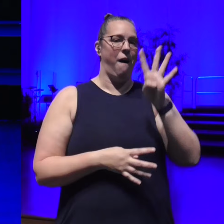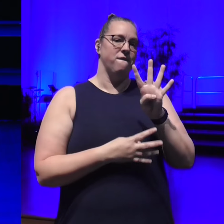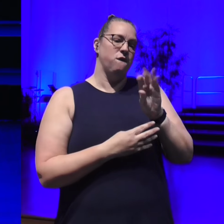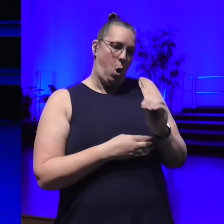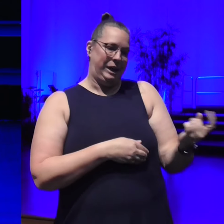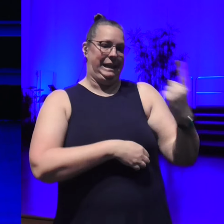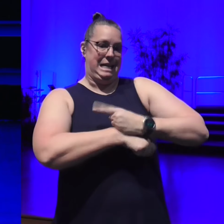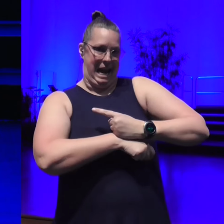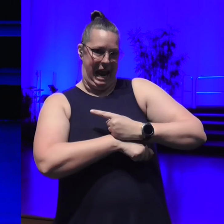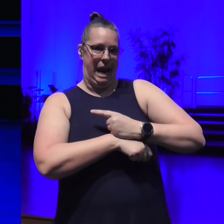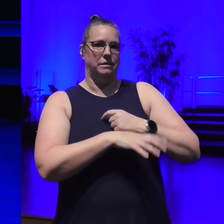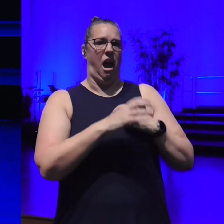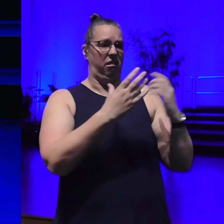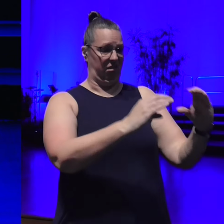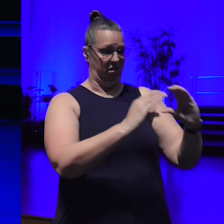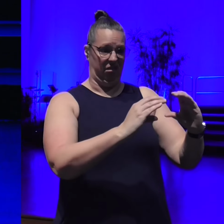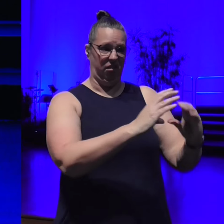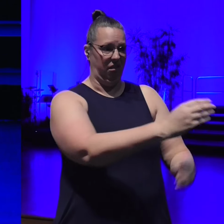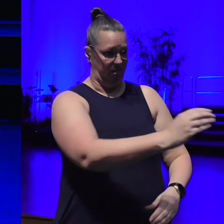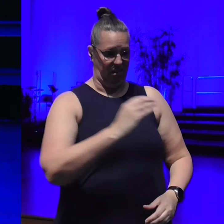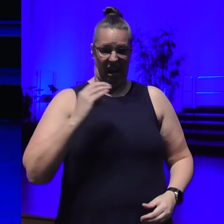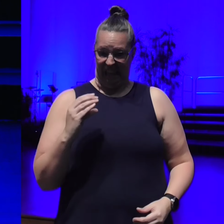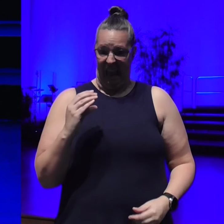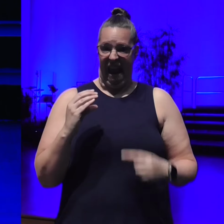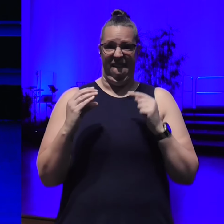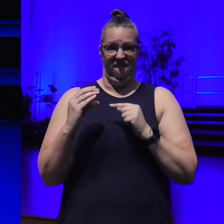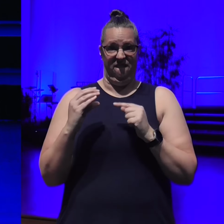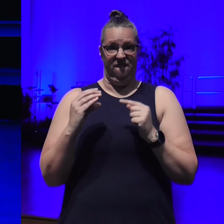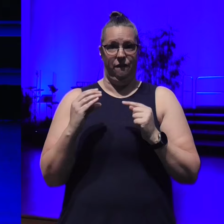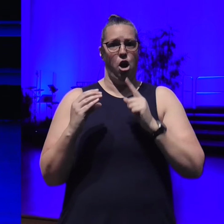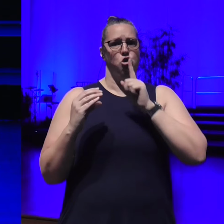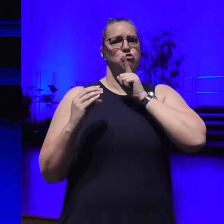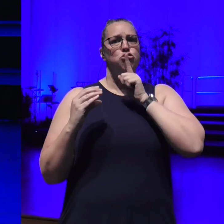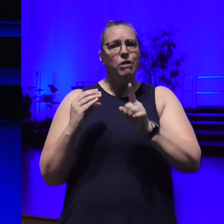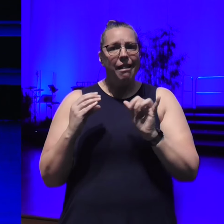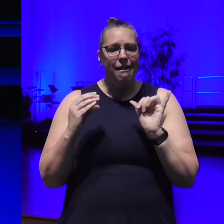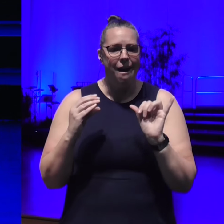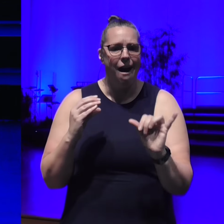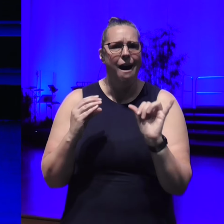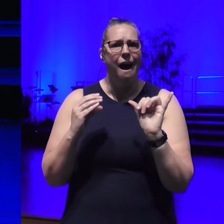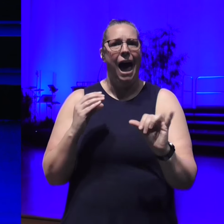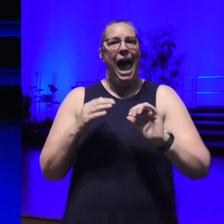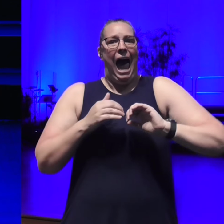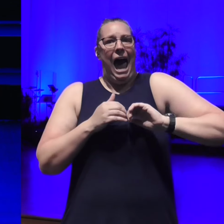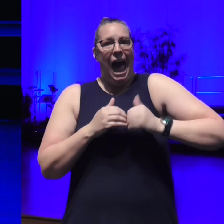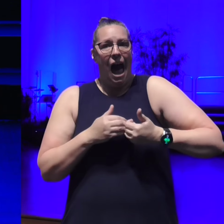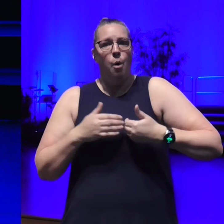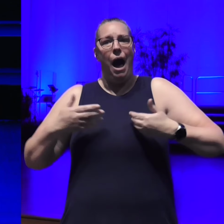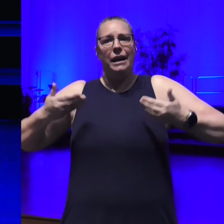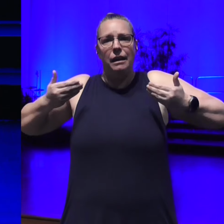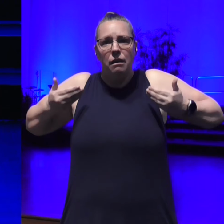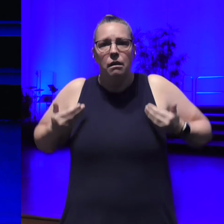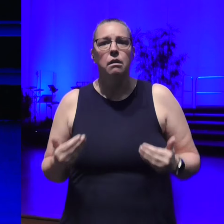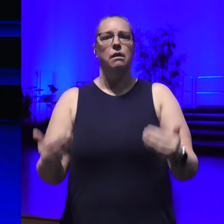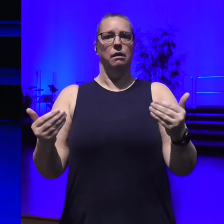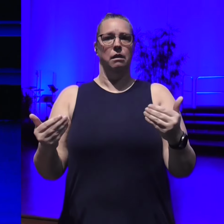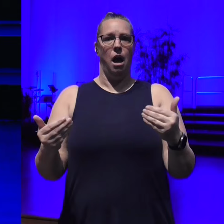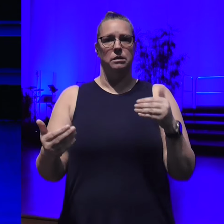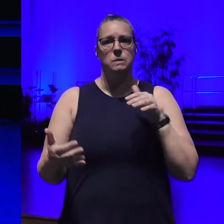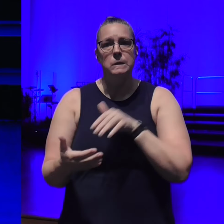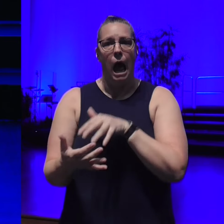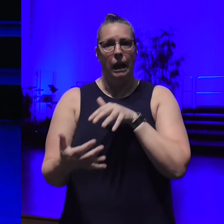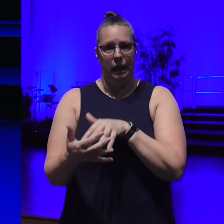gave me a packet that helped me to actually put it into practice while I was studying. And usually